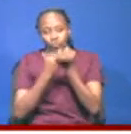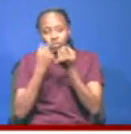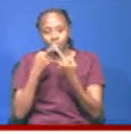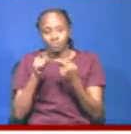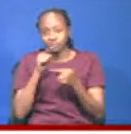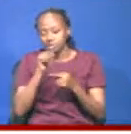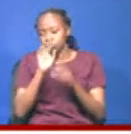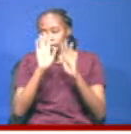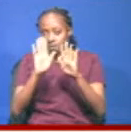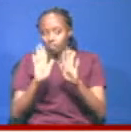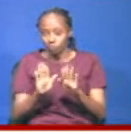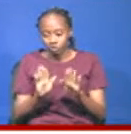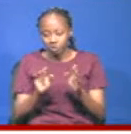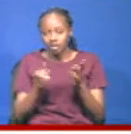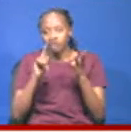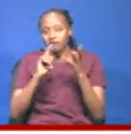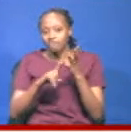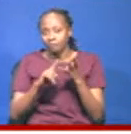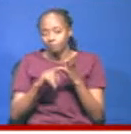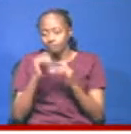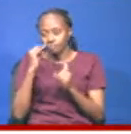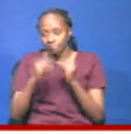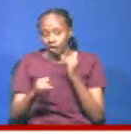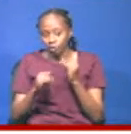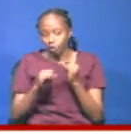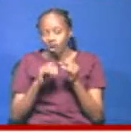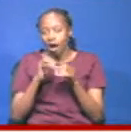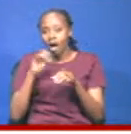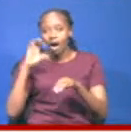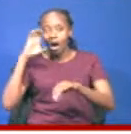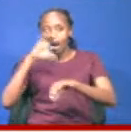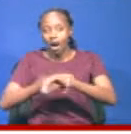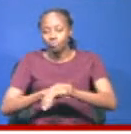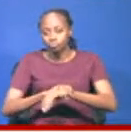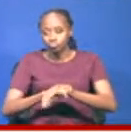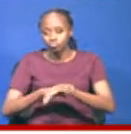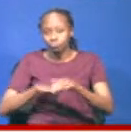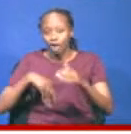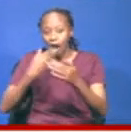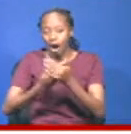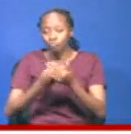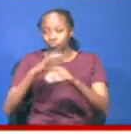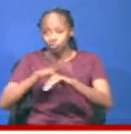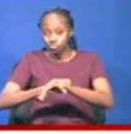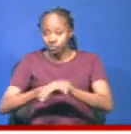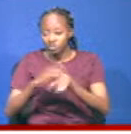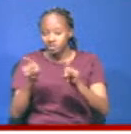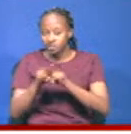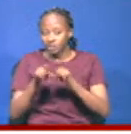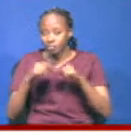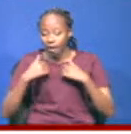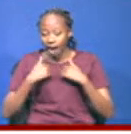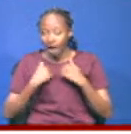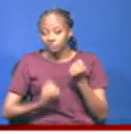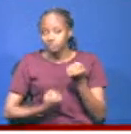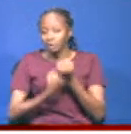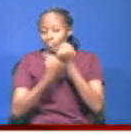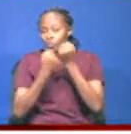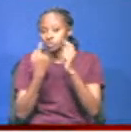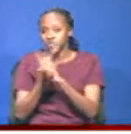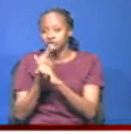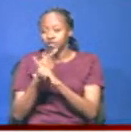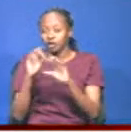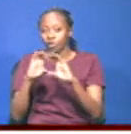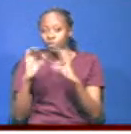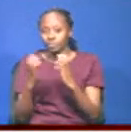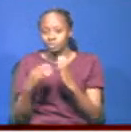workforce. Finally, outreach to communities through vaccination, outreach, supporting communities. And I would like to say we are proud that we